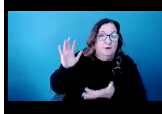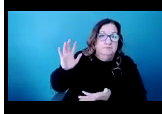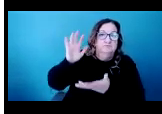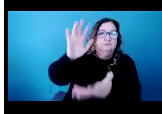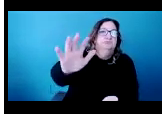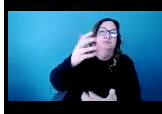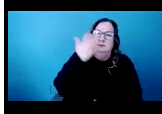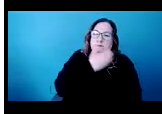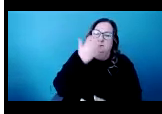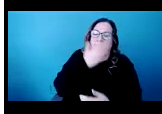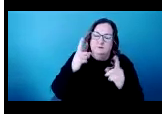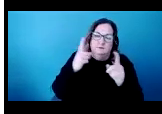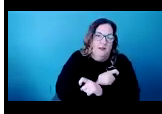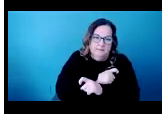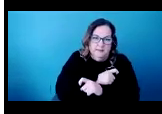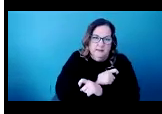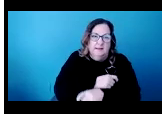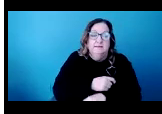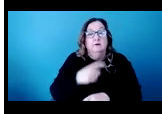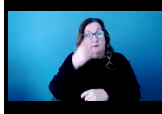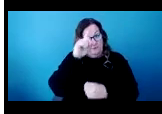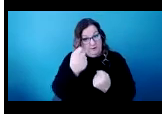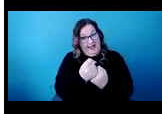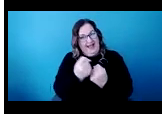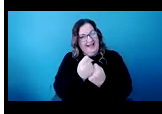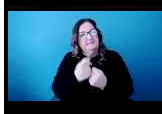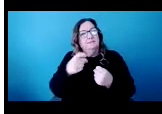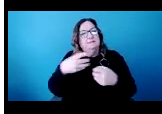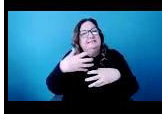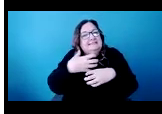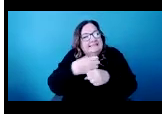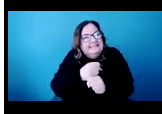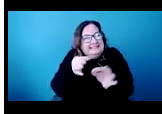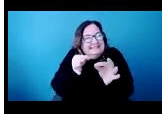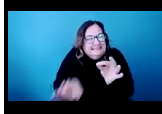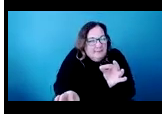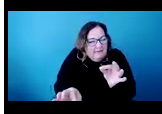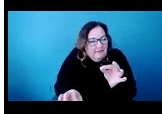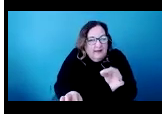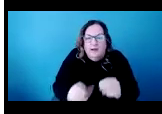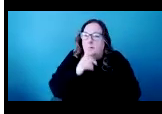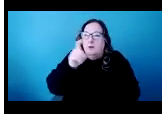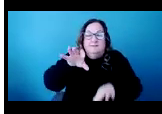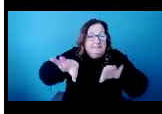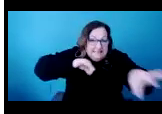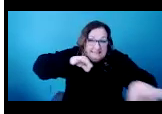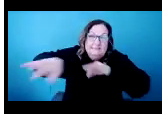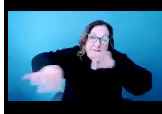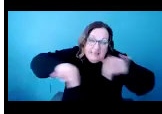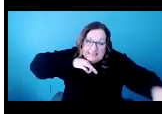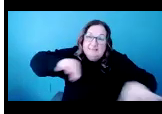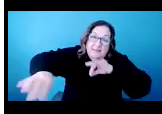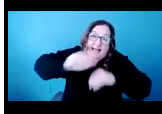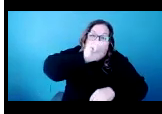for advocacy should definitely be a simplified version. You don't need to tell them all about your day and all